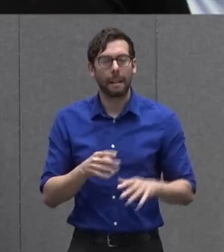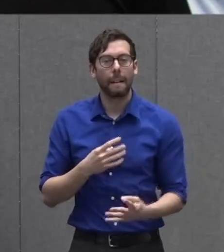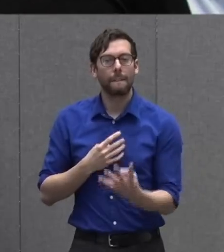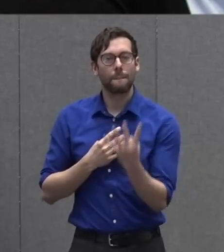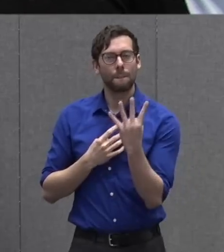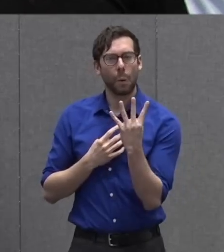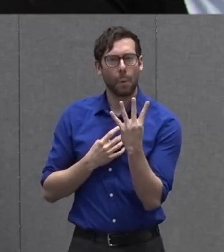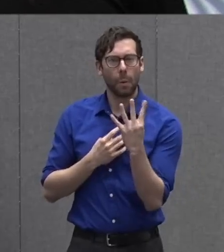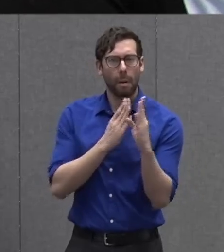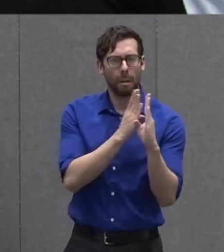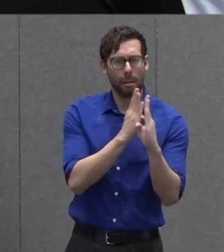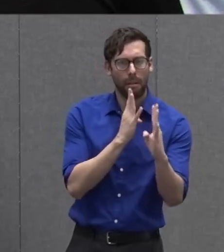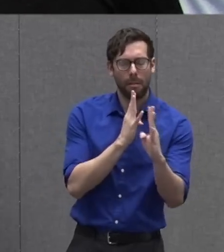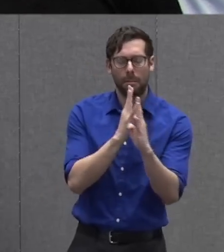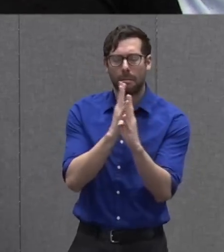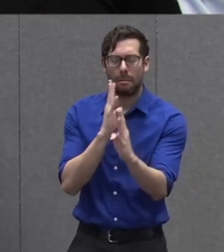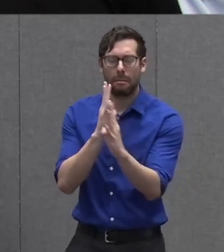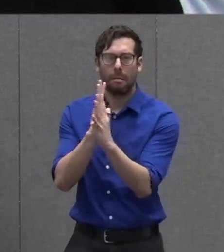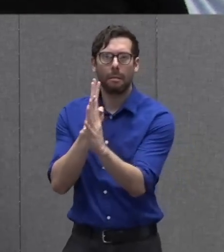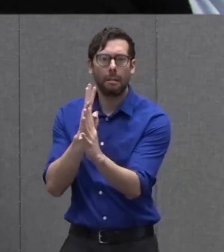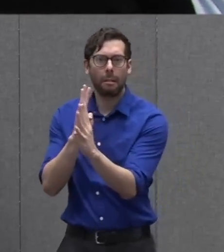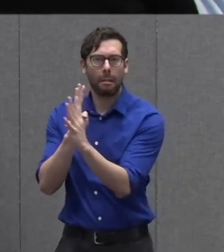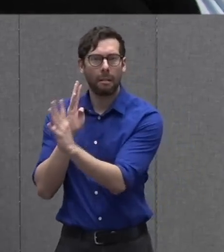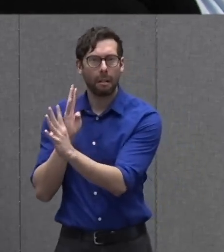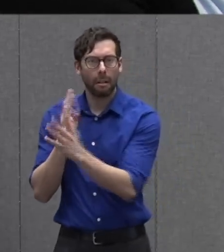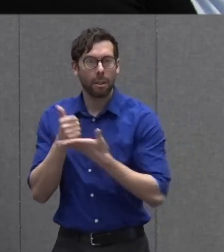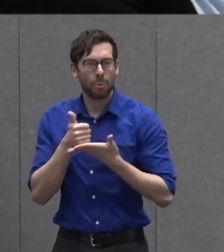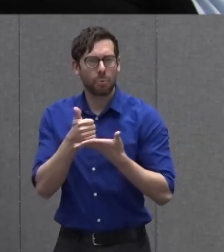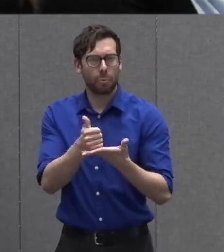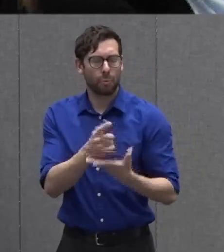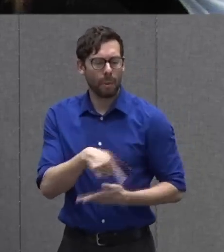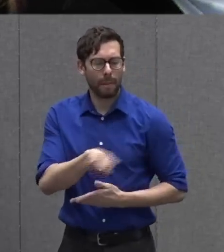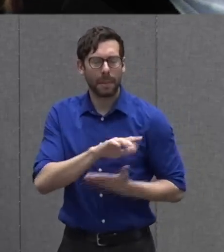them faster. What do you think?